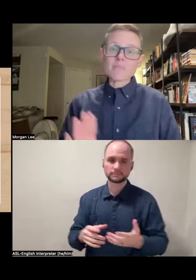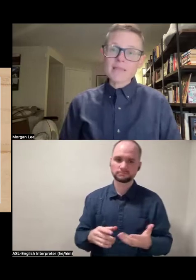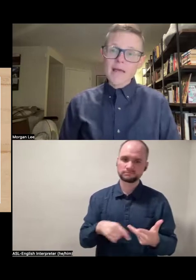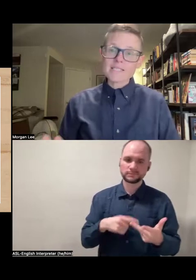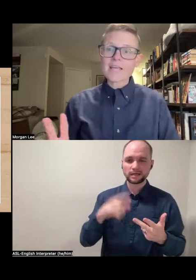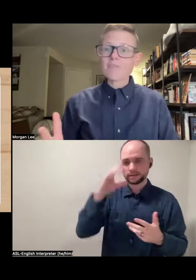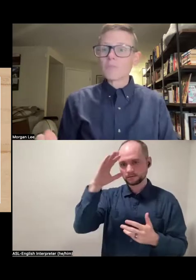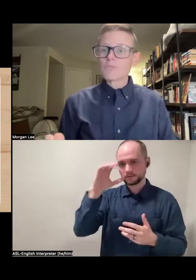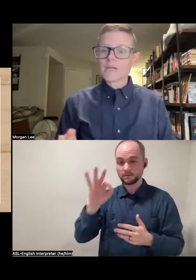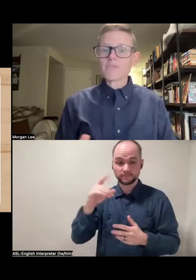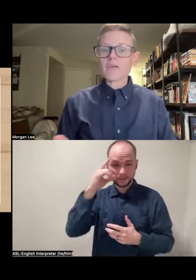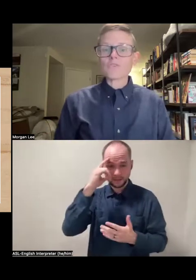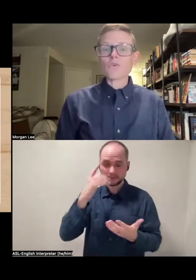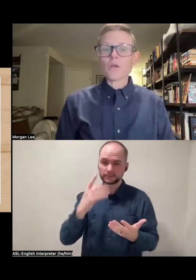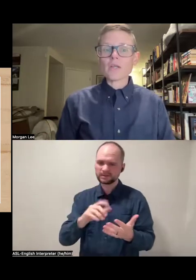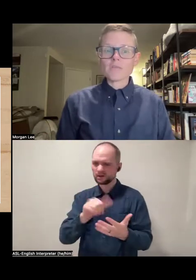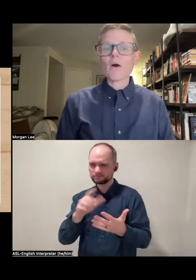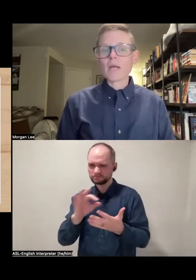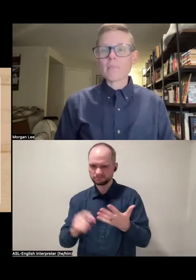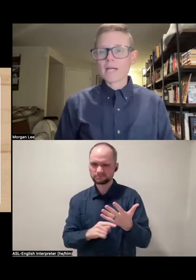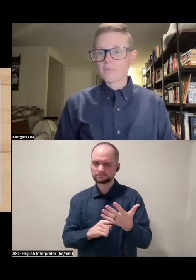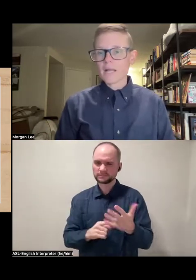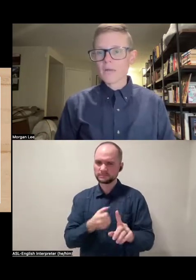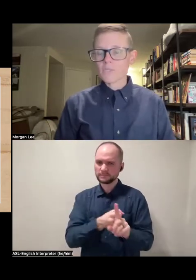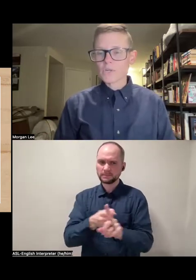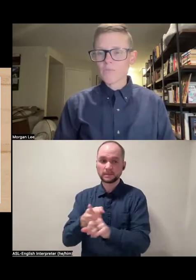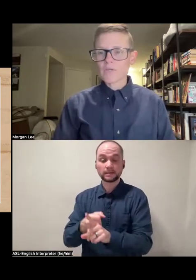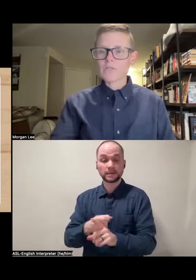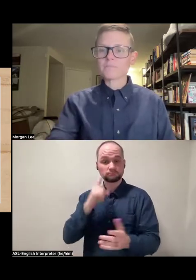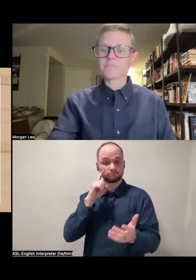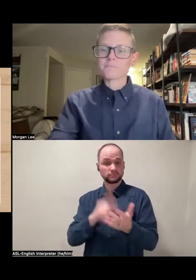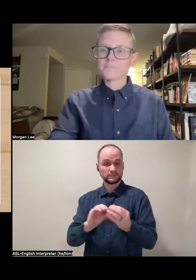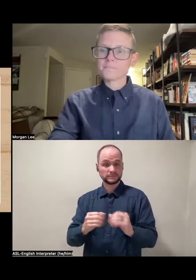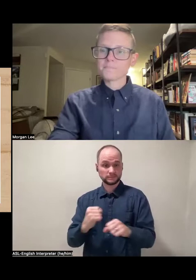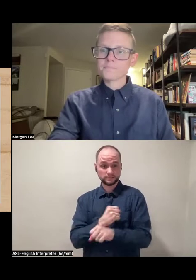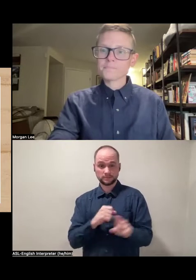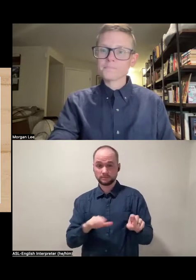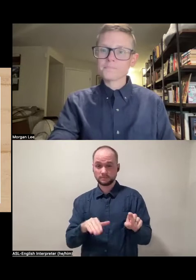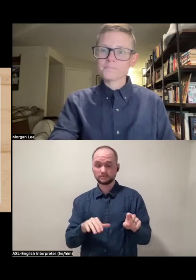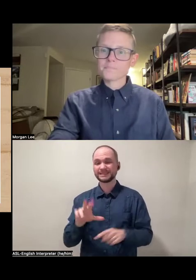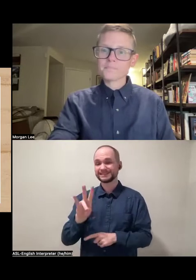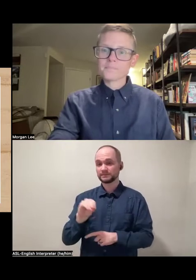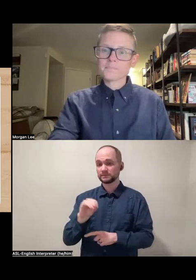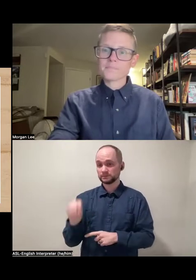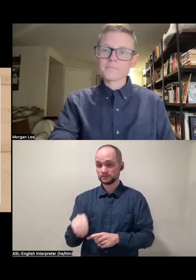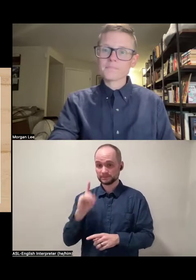an estimate that 70% of deaf children are impacted by language deprivation.